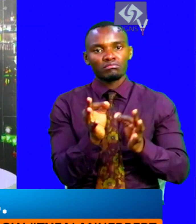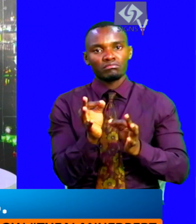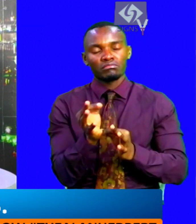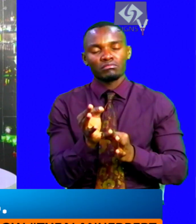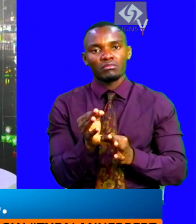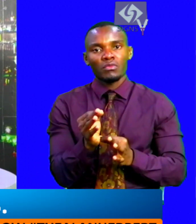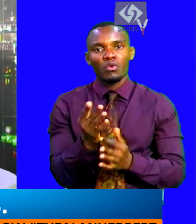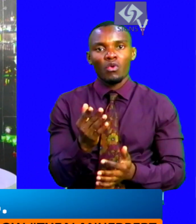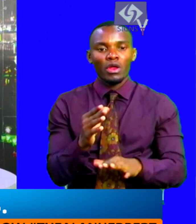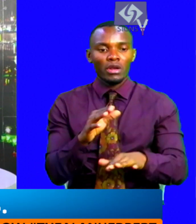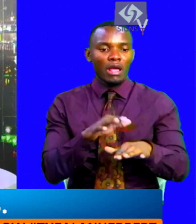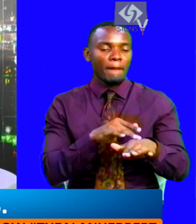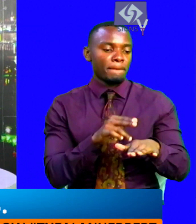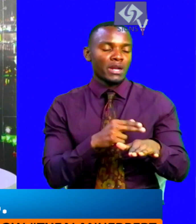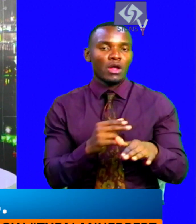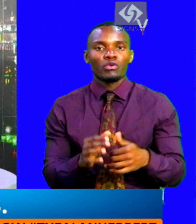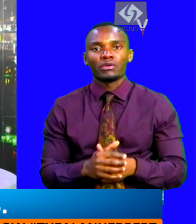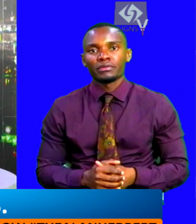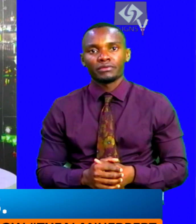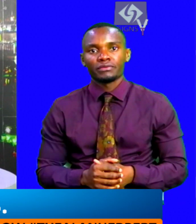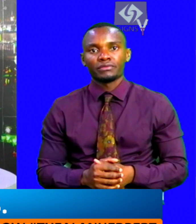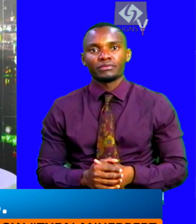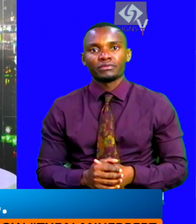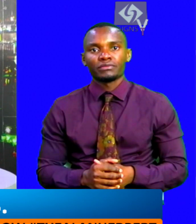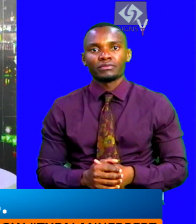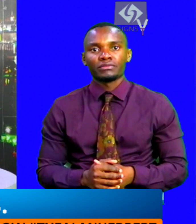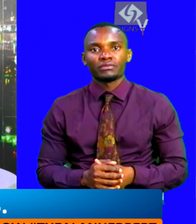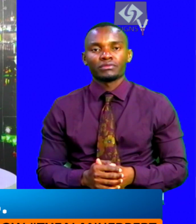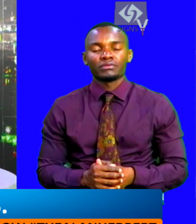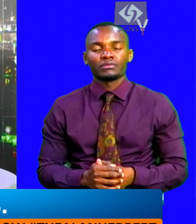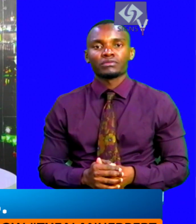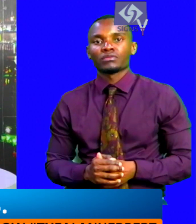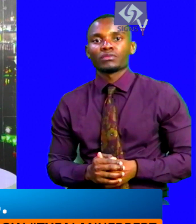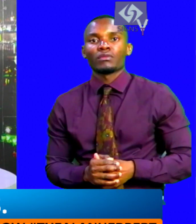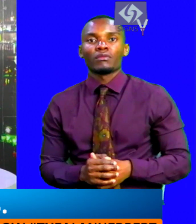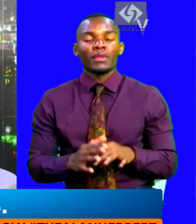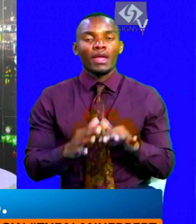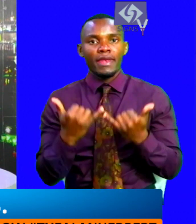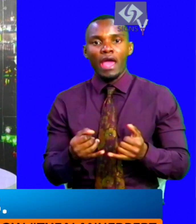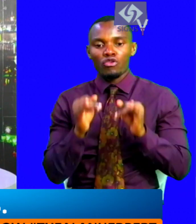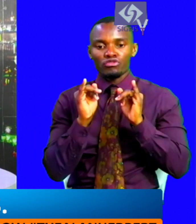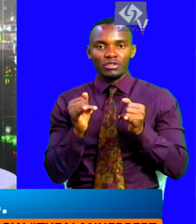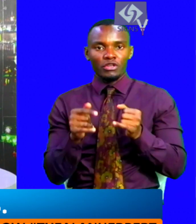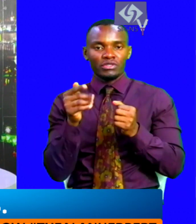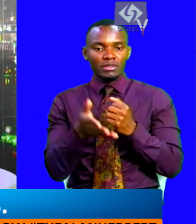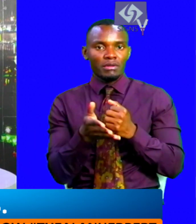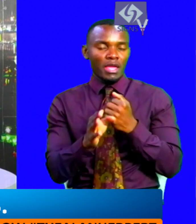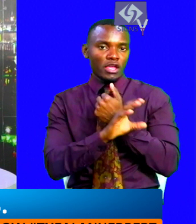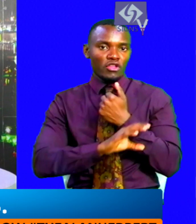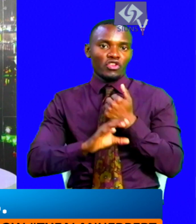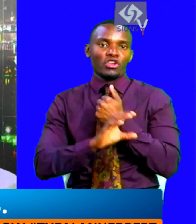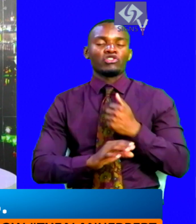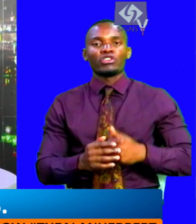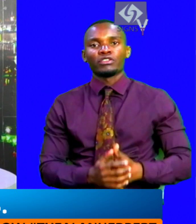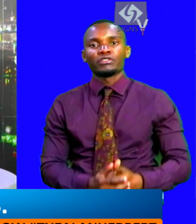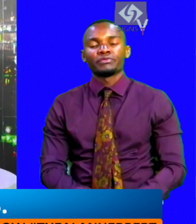in a brown long-sleeved shirt, accented with a brown tie. And these are the stories that are making headlines in